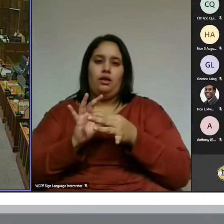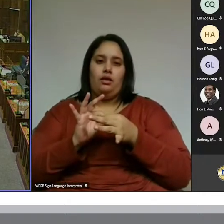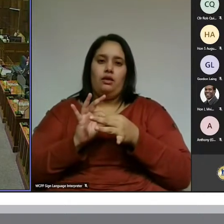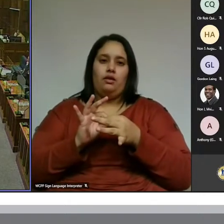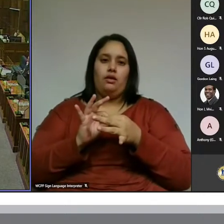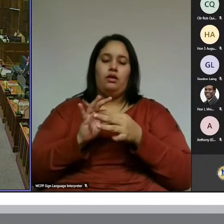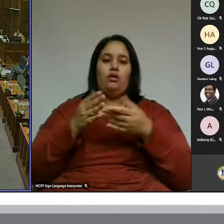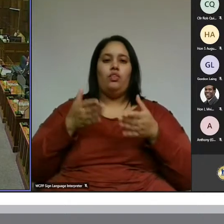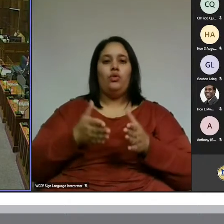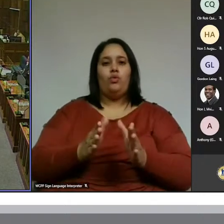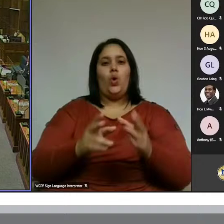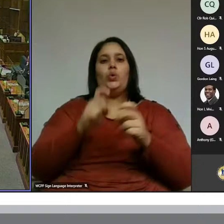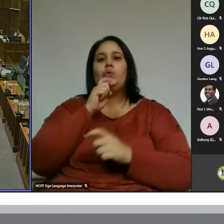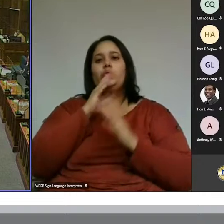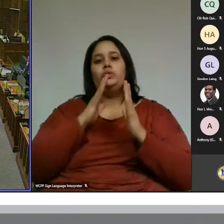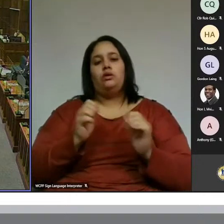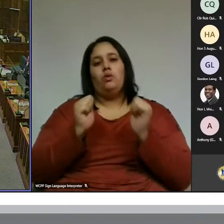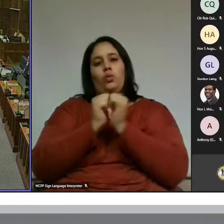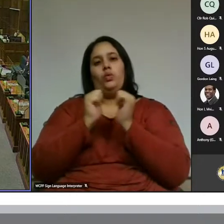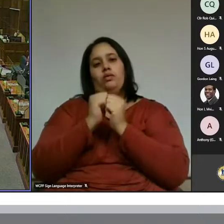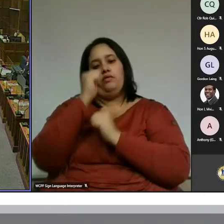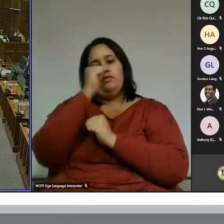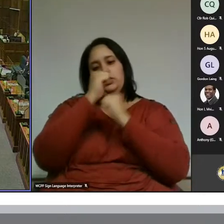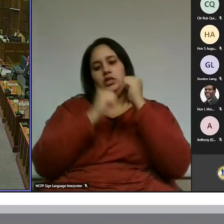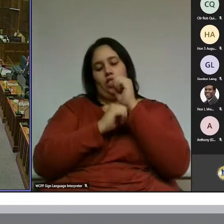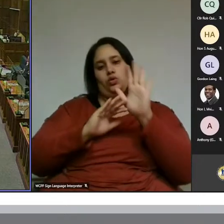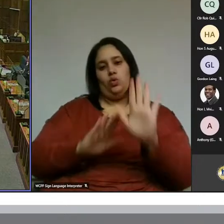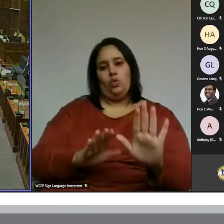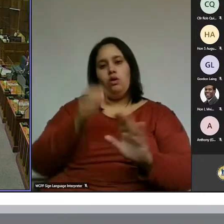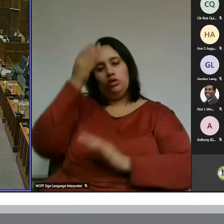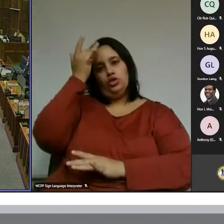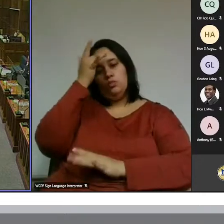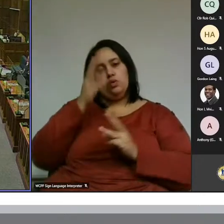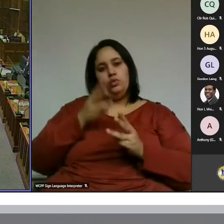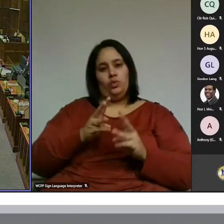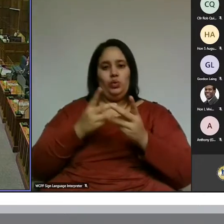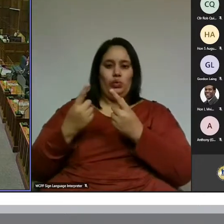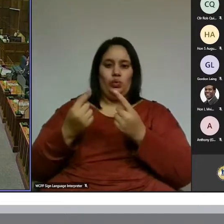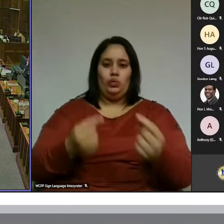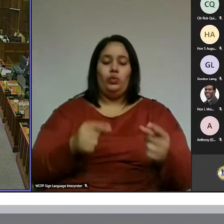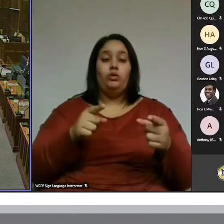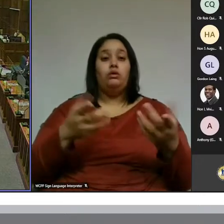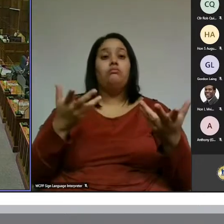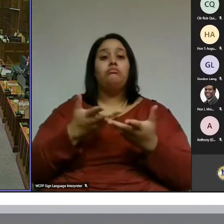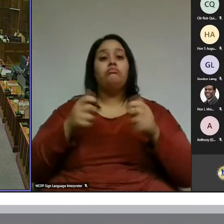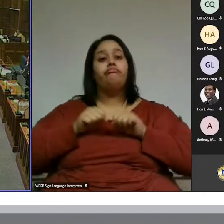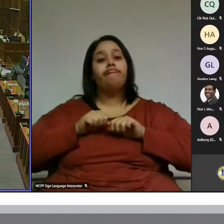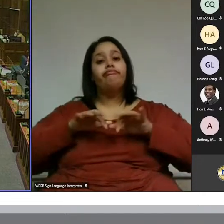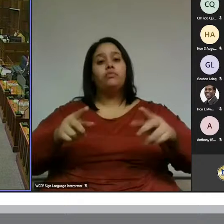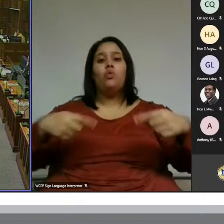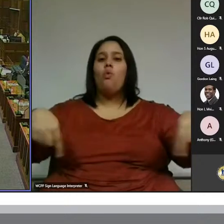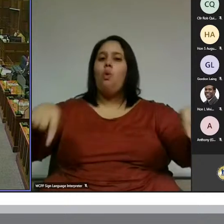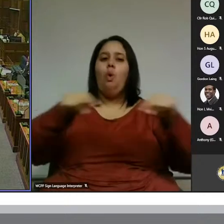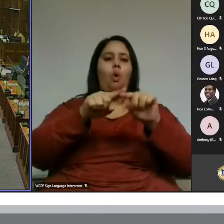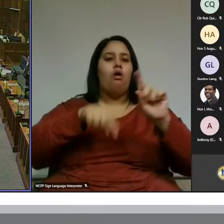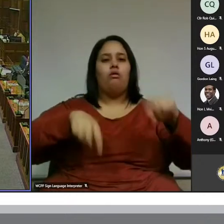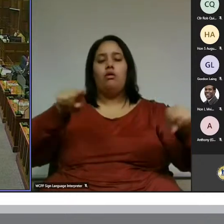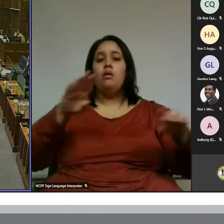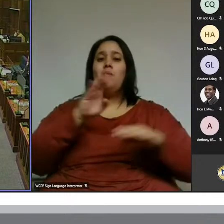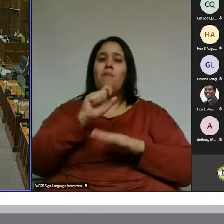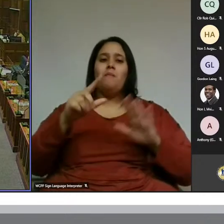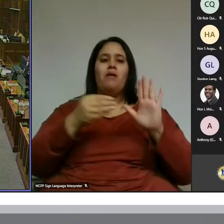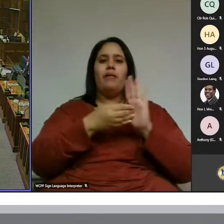the road user with infrastructure in an intelligent way. And that speaks across all modes. So the bill is a bit silent